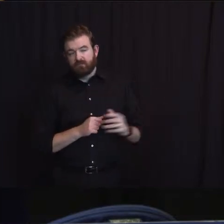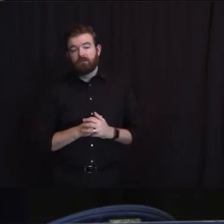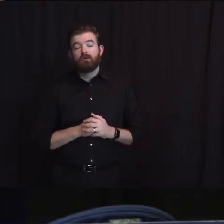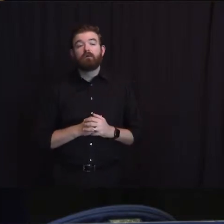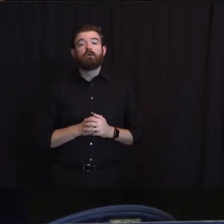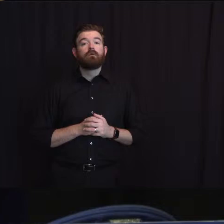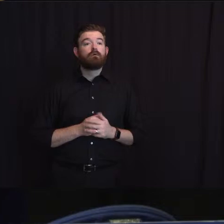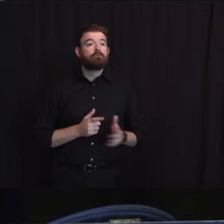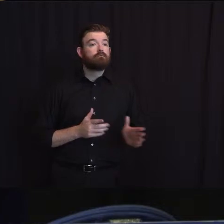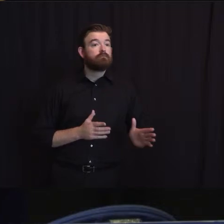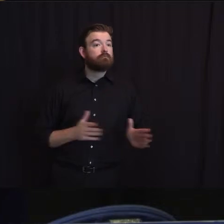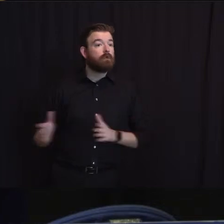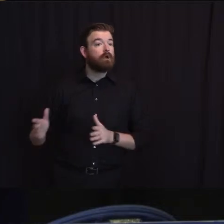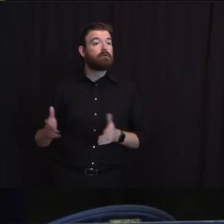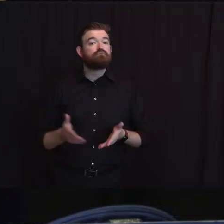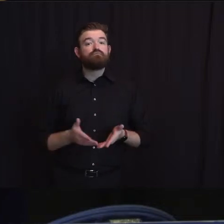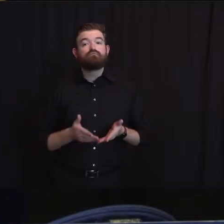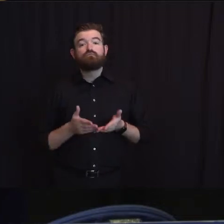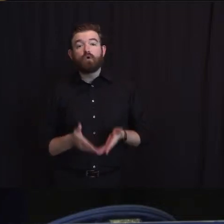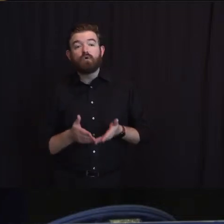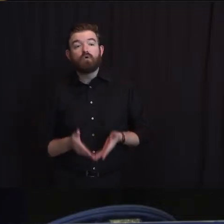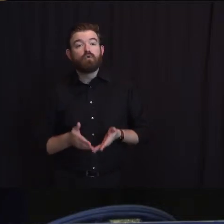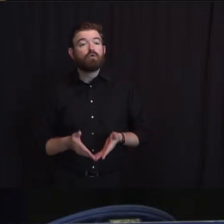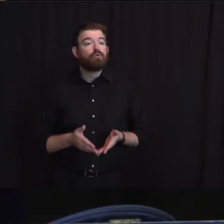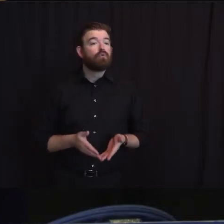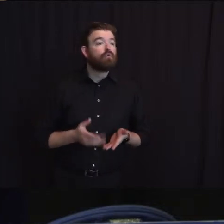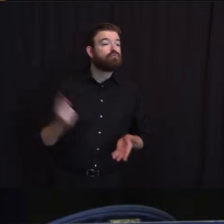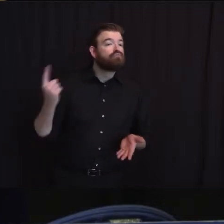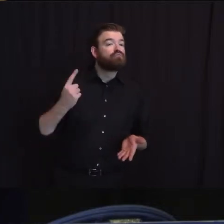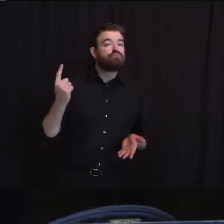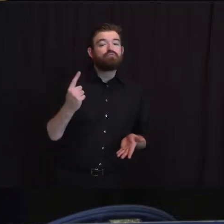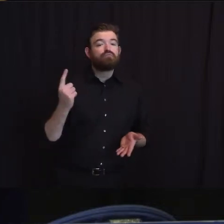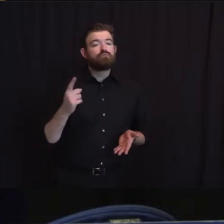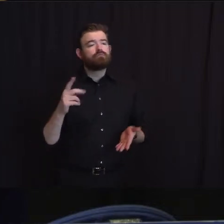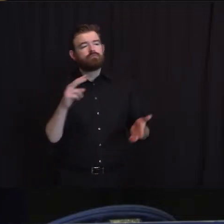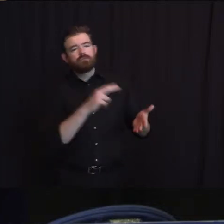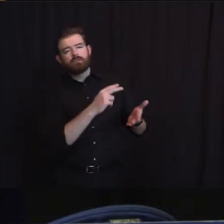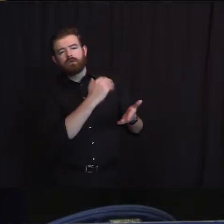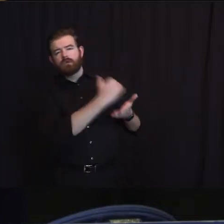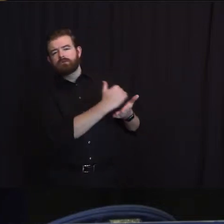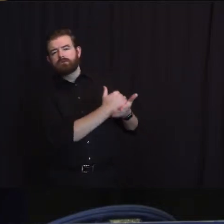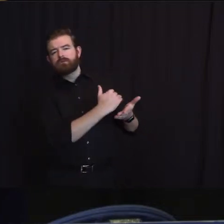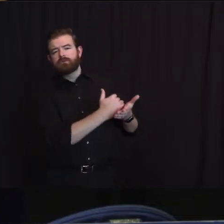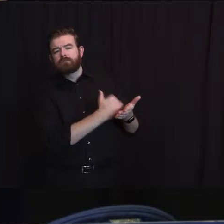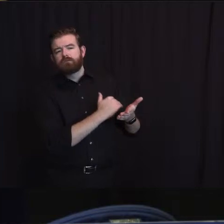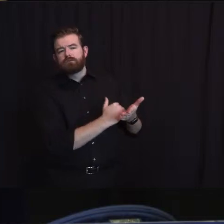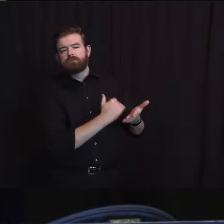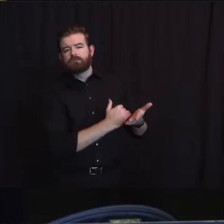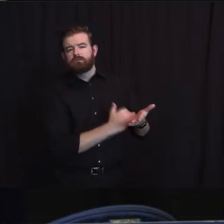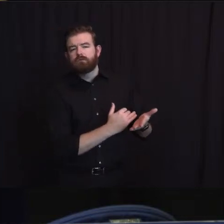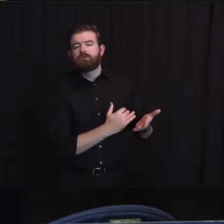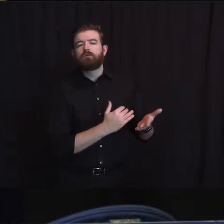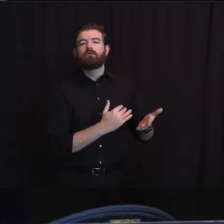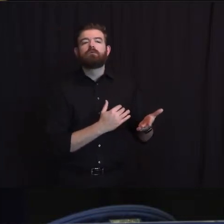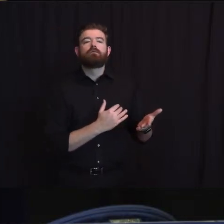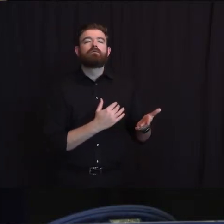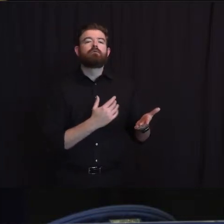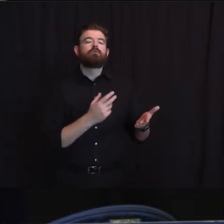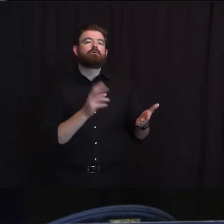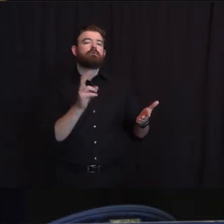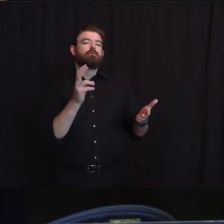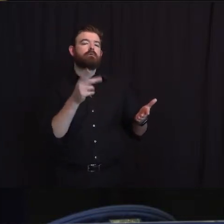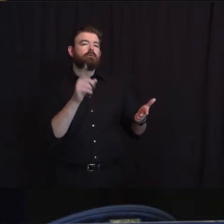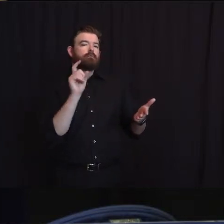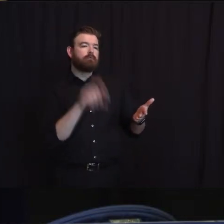reminder, everything from fire extinguishers to air horns to life jackets, and just remind